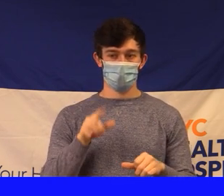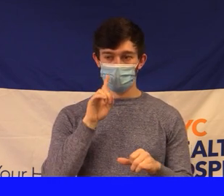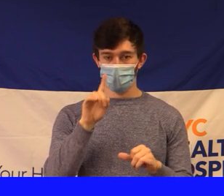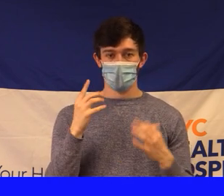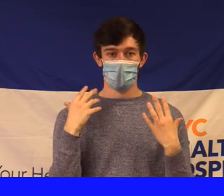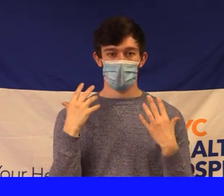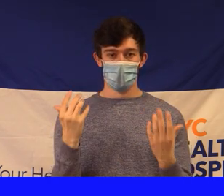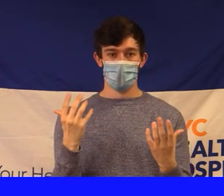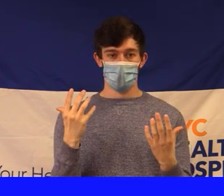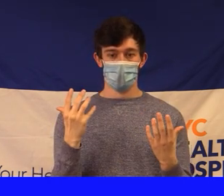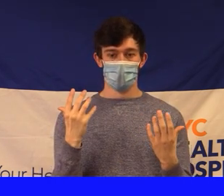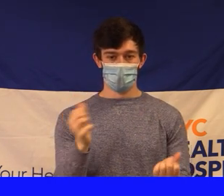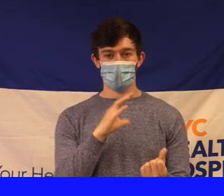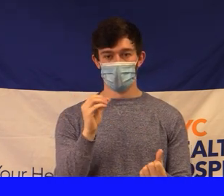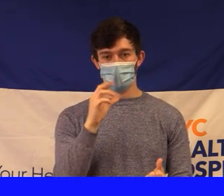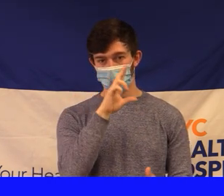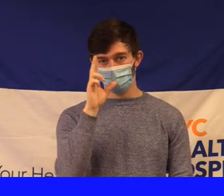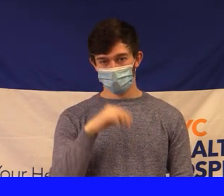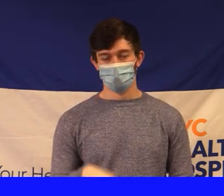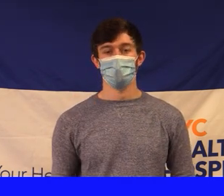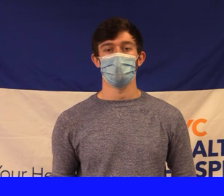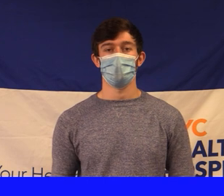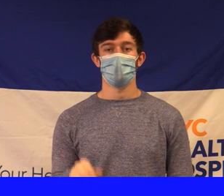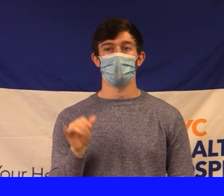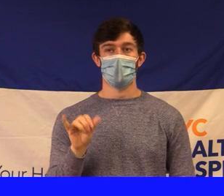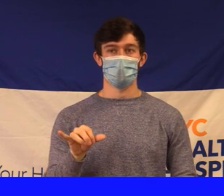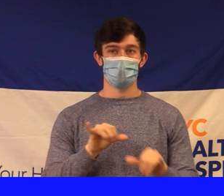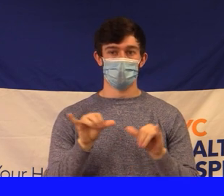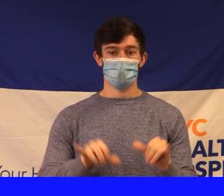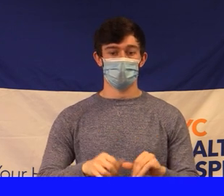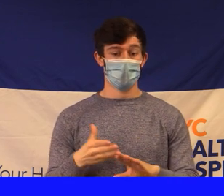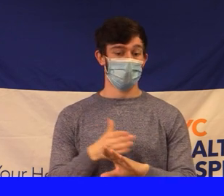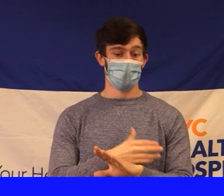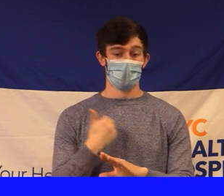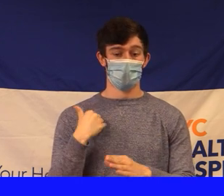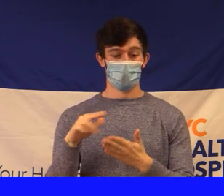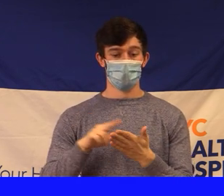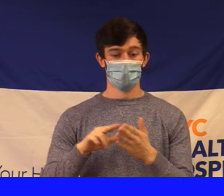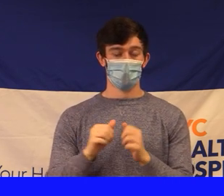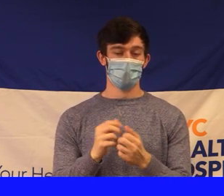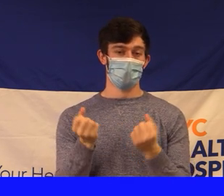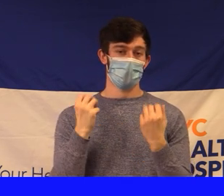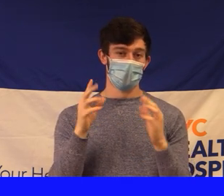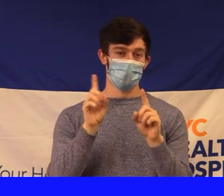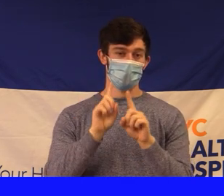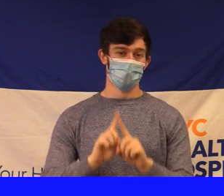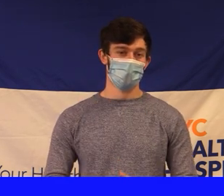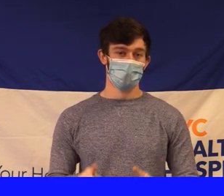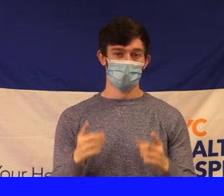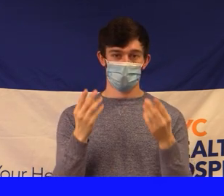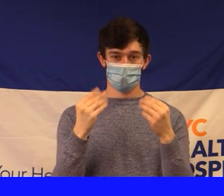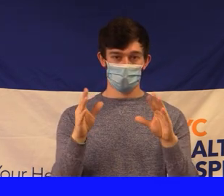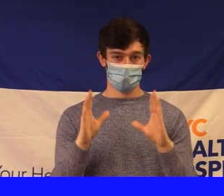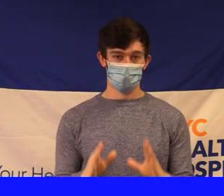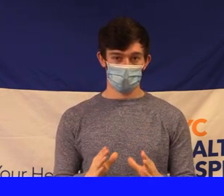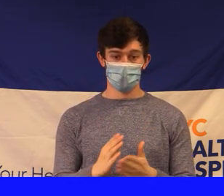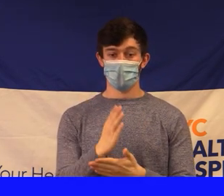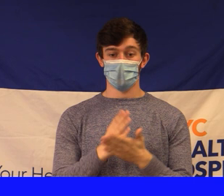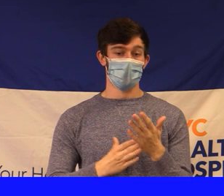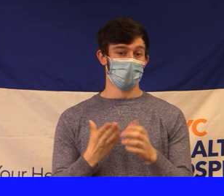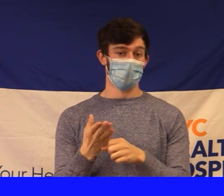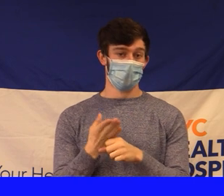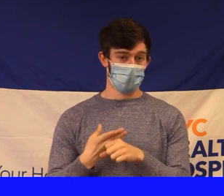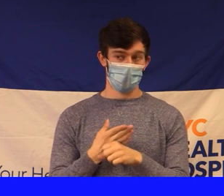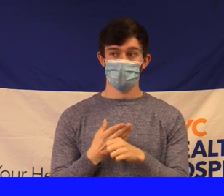health and hospitals. The system previously held contracts with multiple different vendors, some by